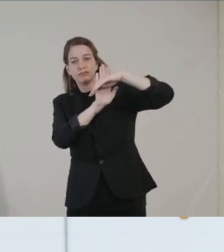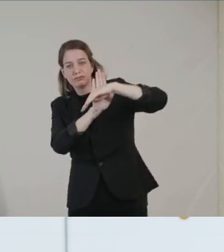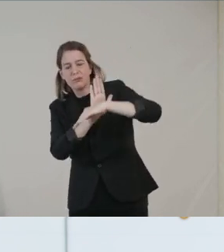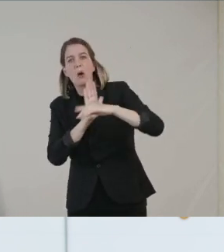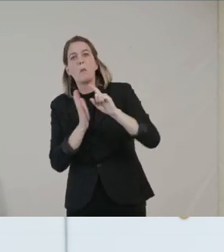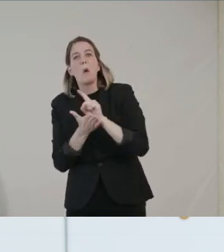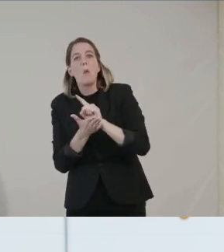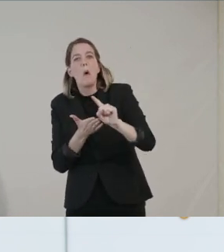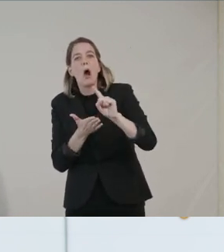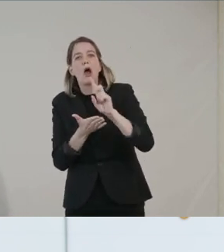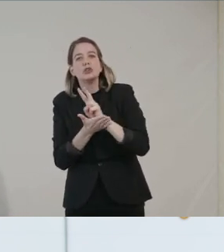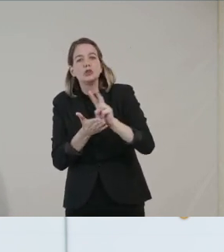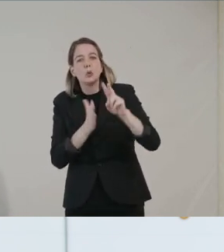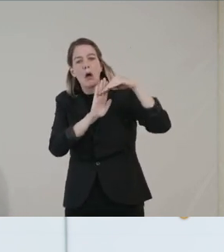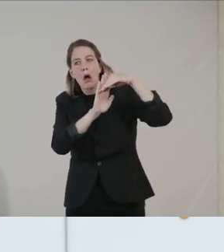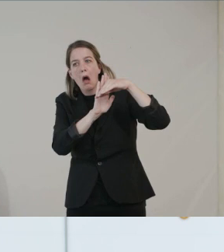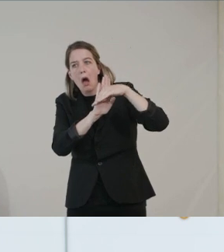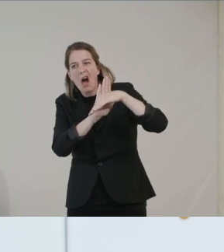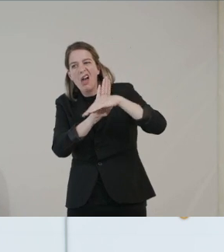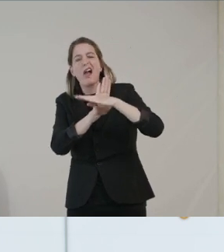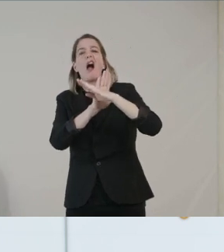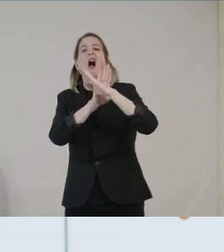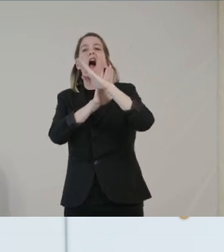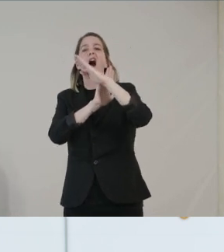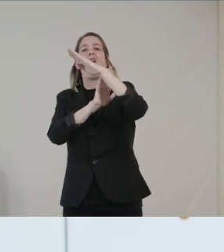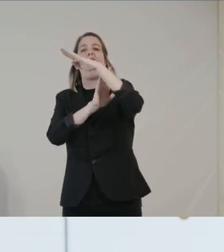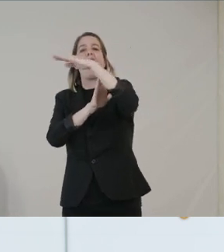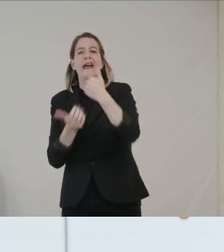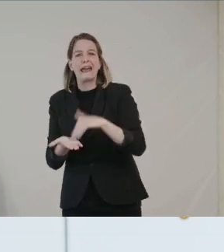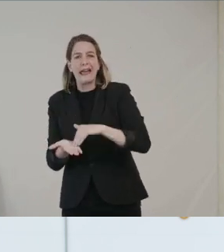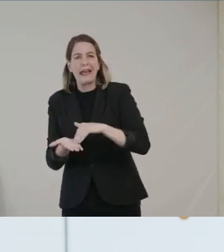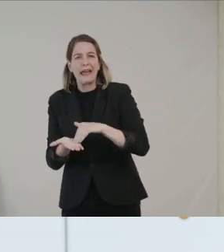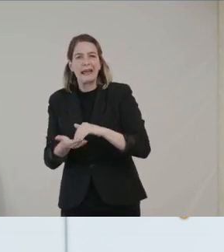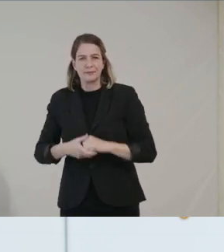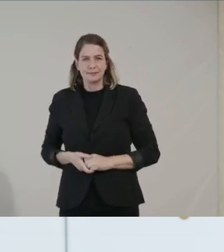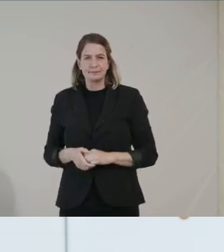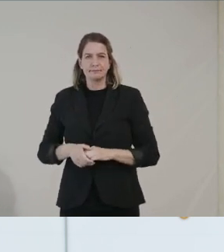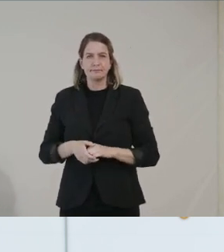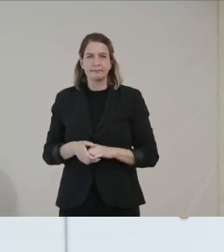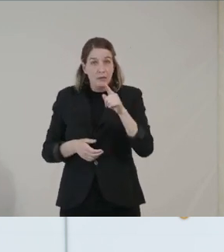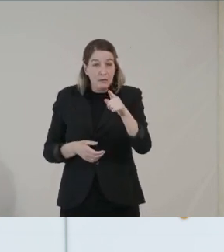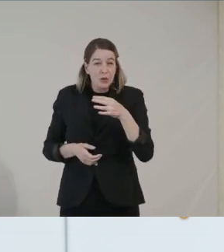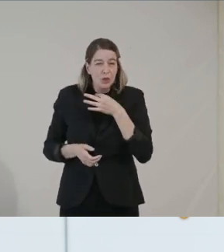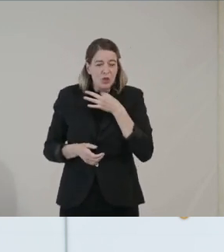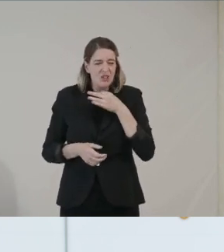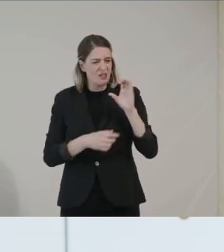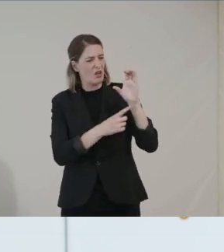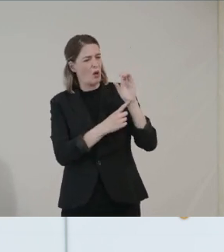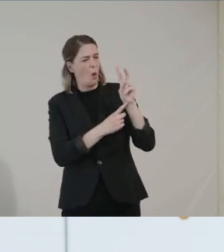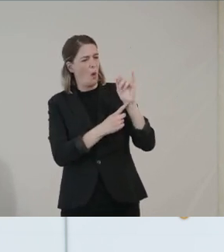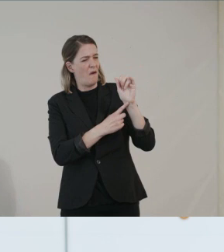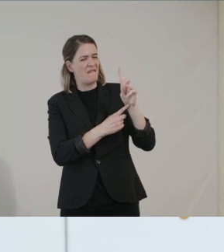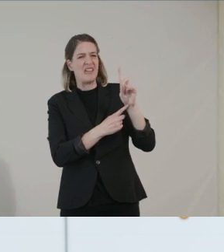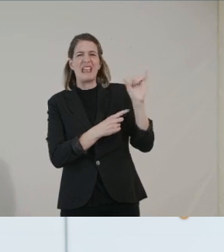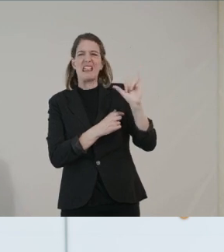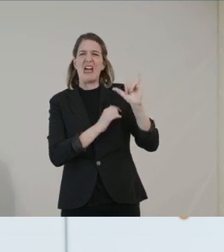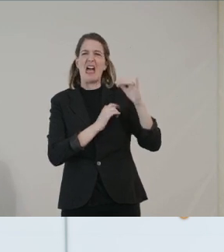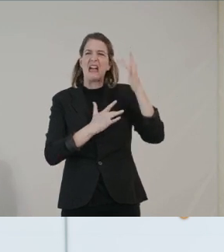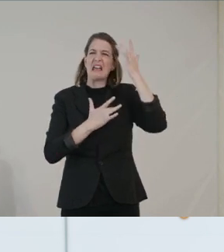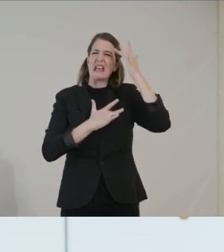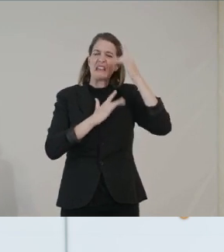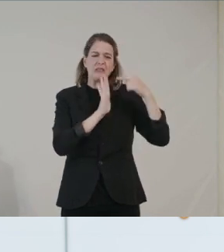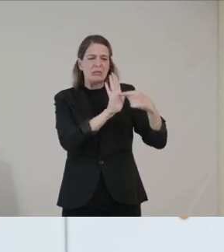tracks together. And if you're curious, the COVID-like illness is a fever, a cough, and shortness of breath.